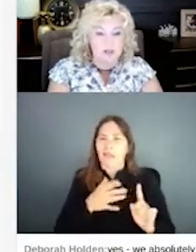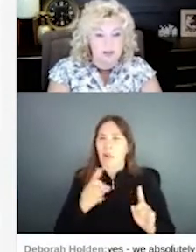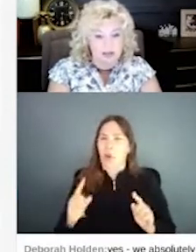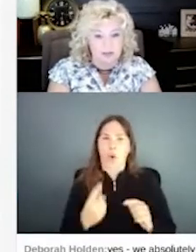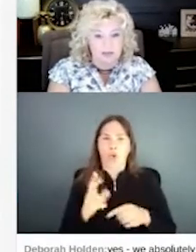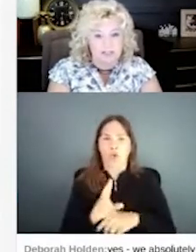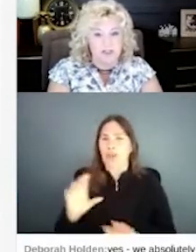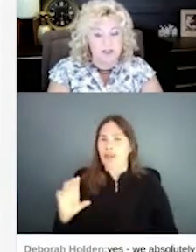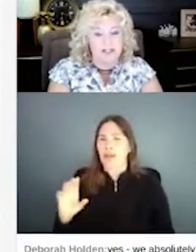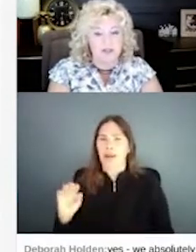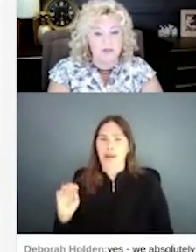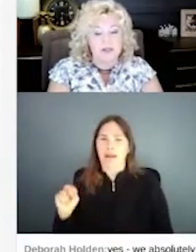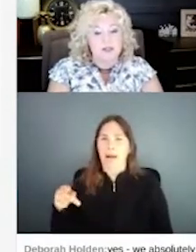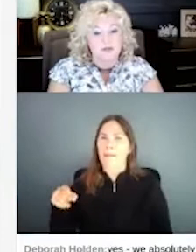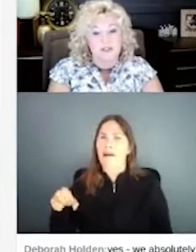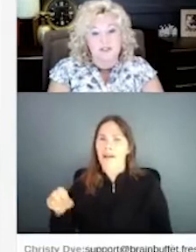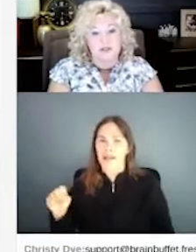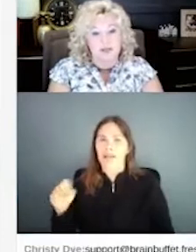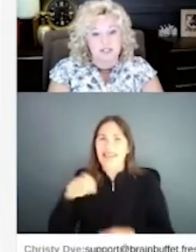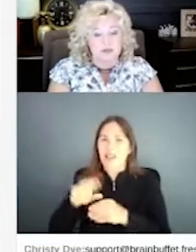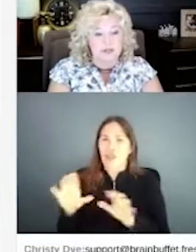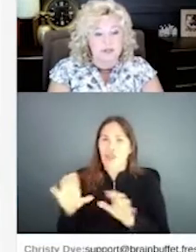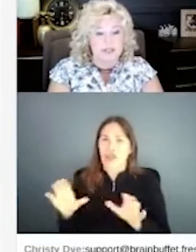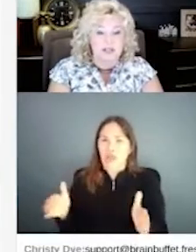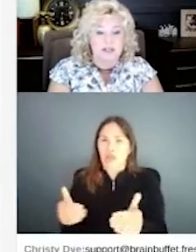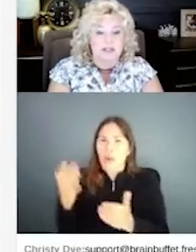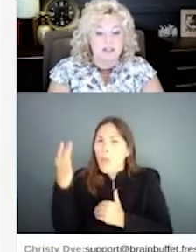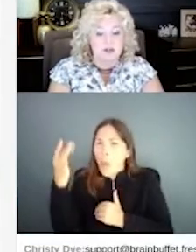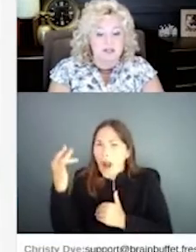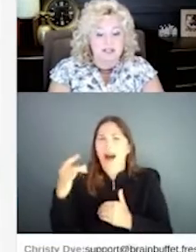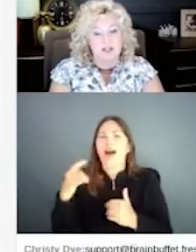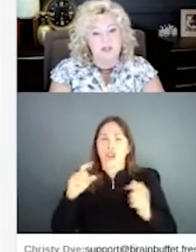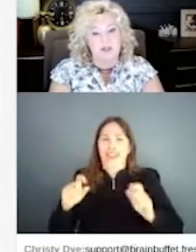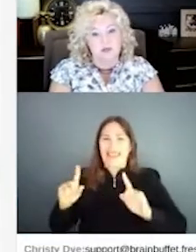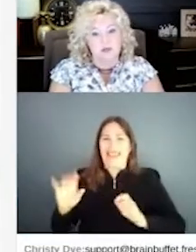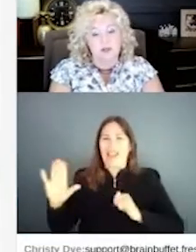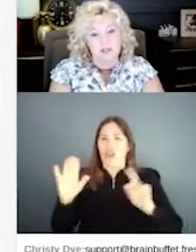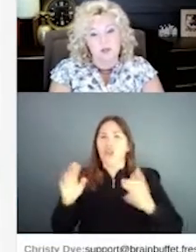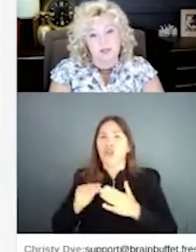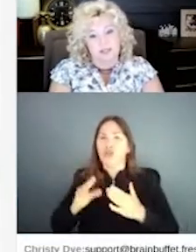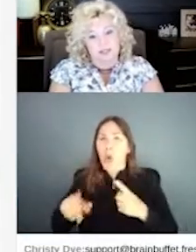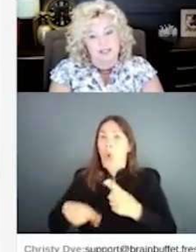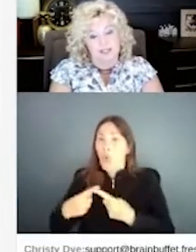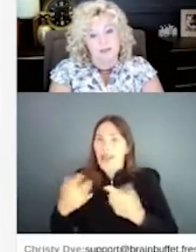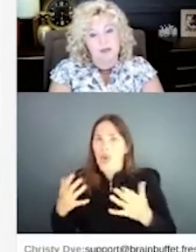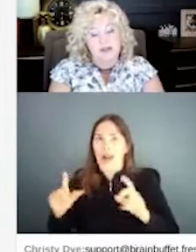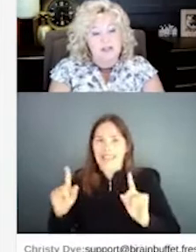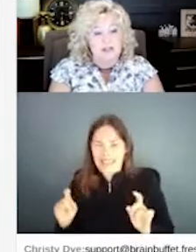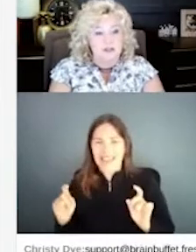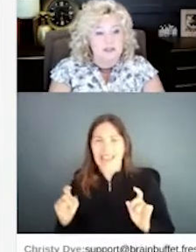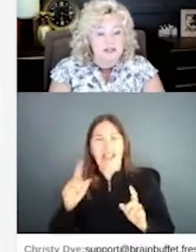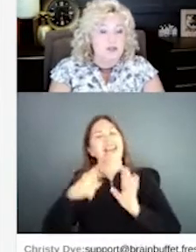using Compass in your classroom, for the biggest reason being that you can test your students when you want to test them. So